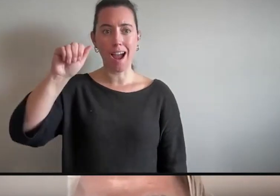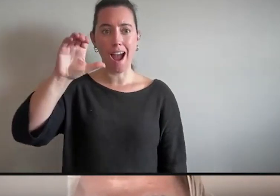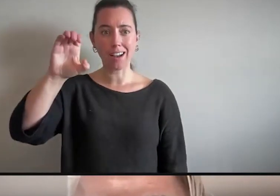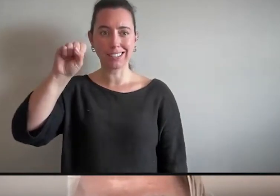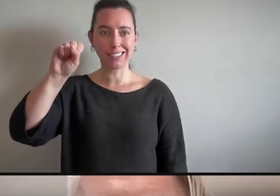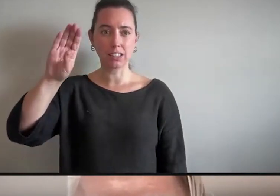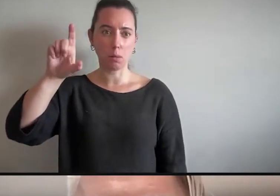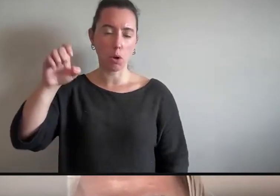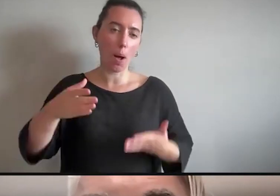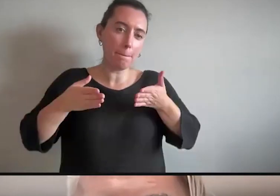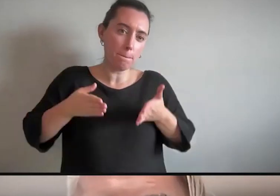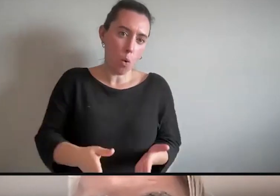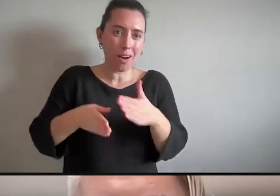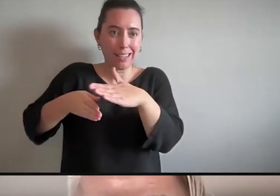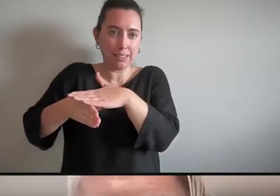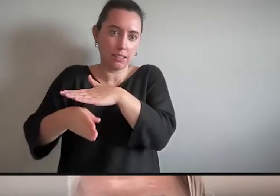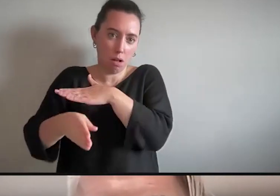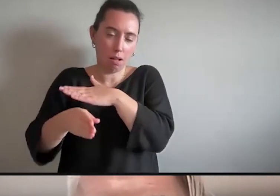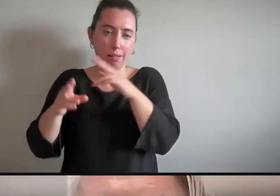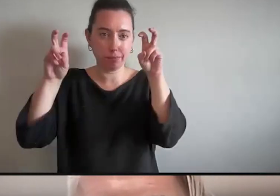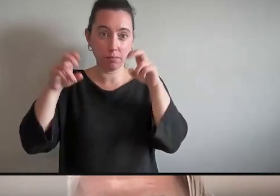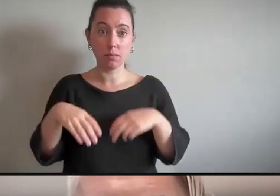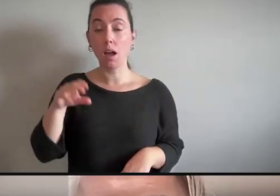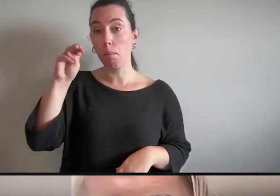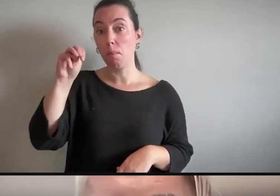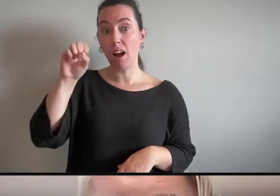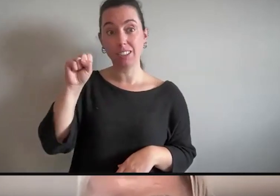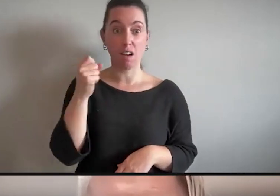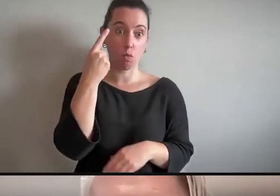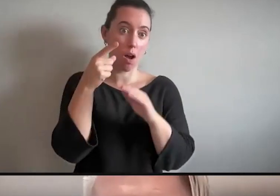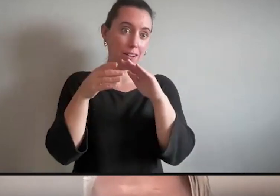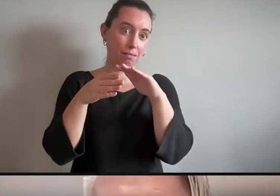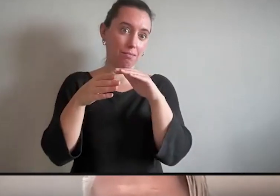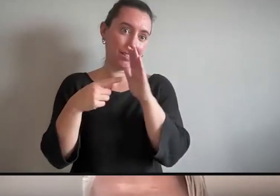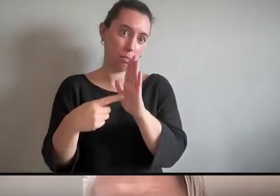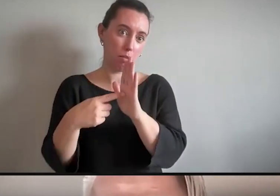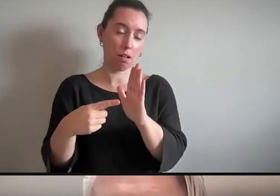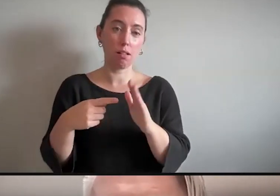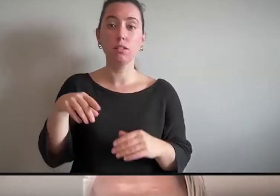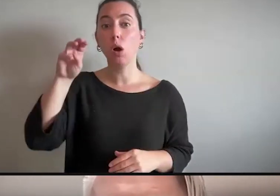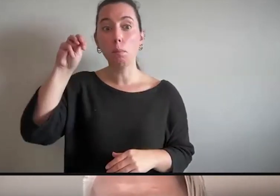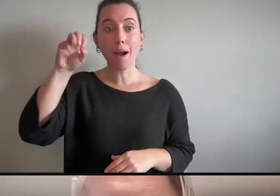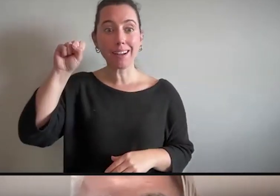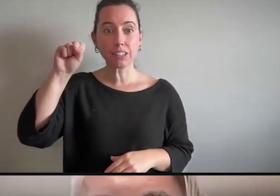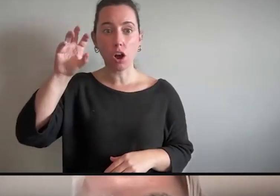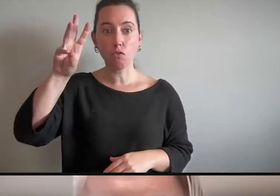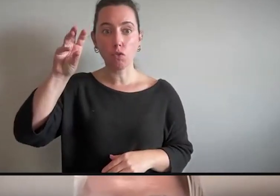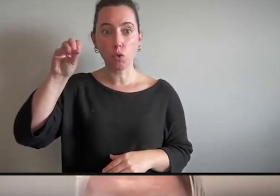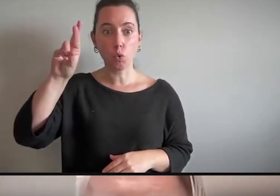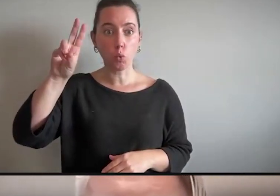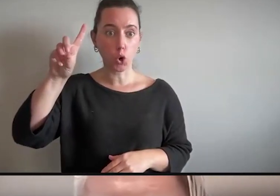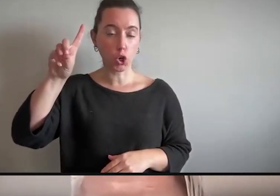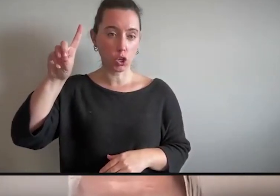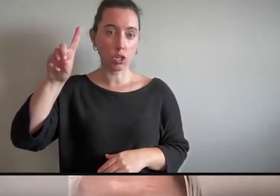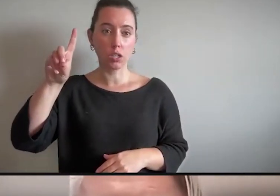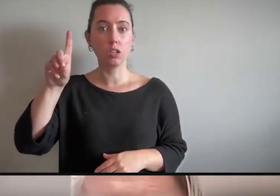Actually, Microsoft is a good example of moving in that direction with Word, where you are prompted